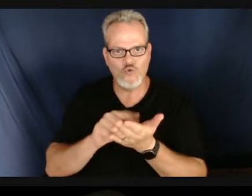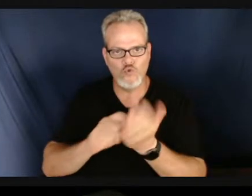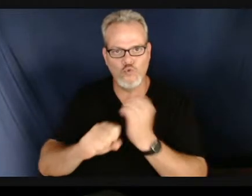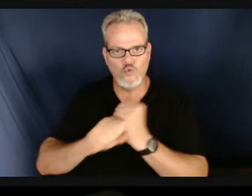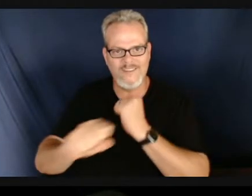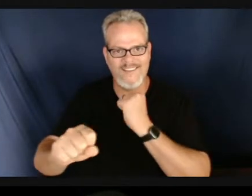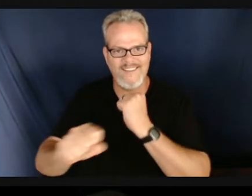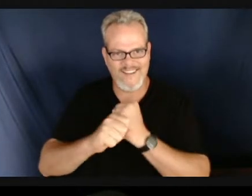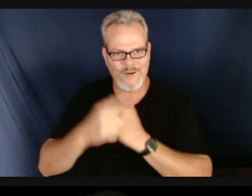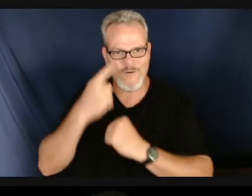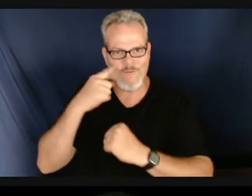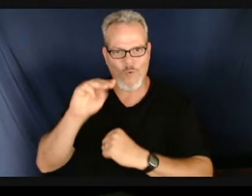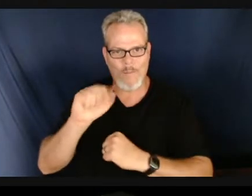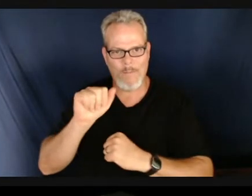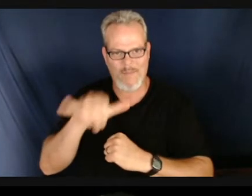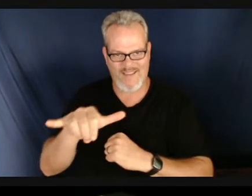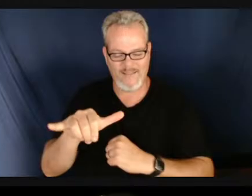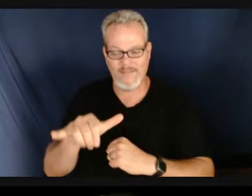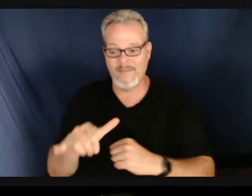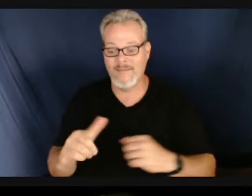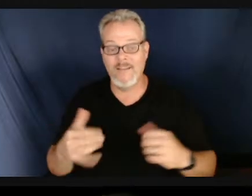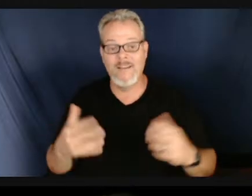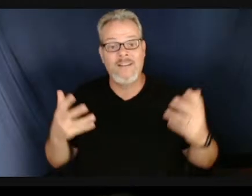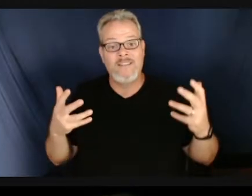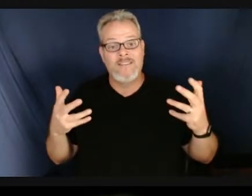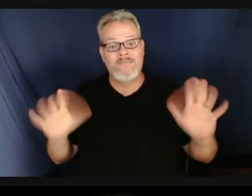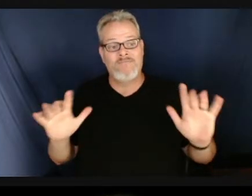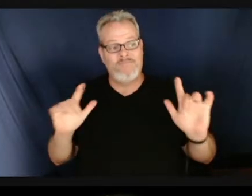And with that, Dane, take us home.